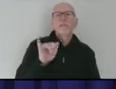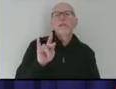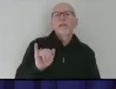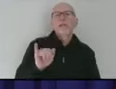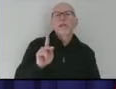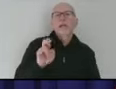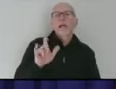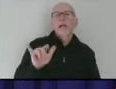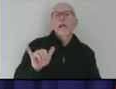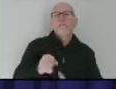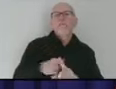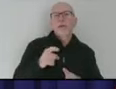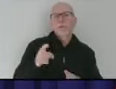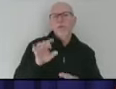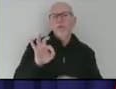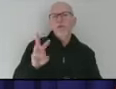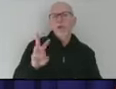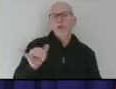Journal Gazette.